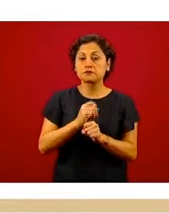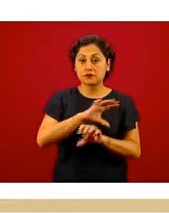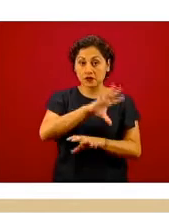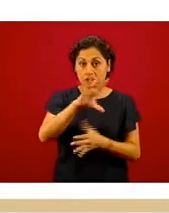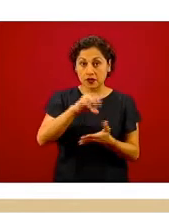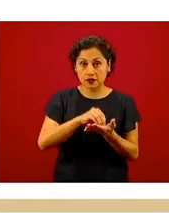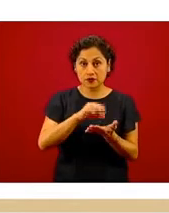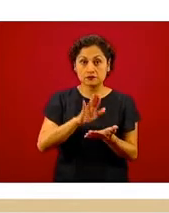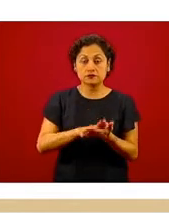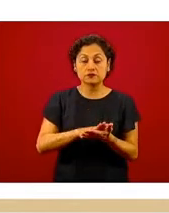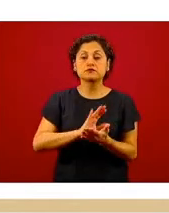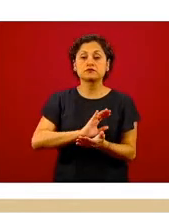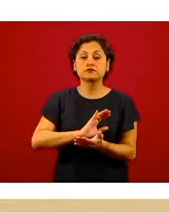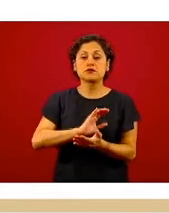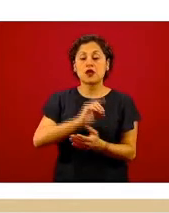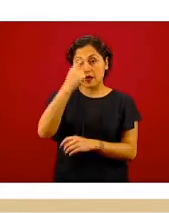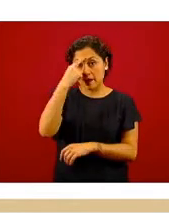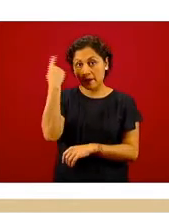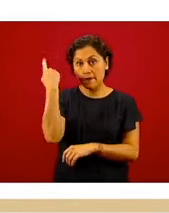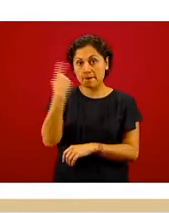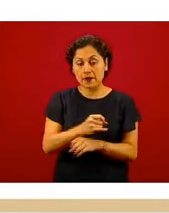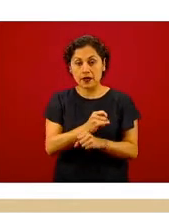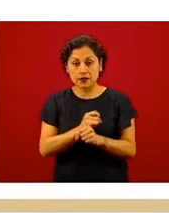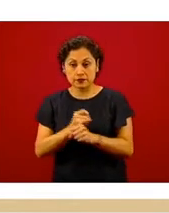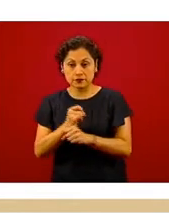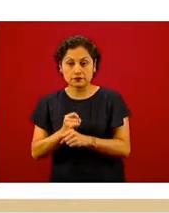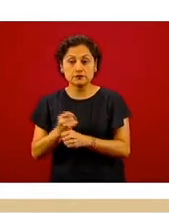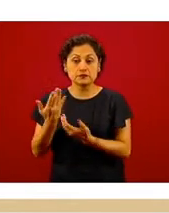went into a testing protocol.